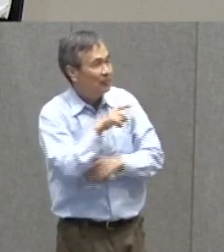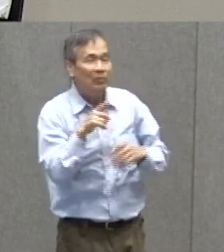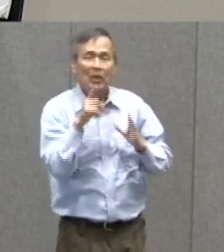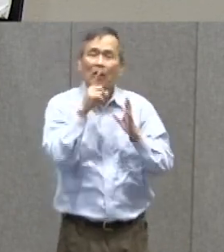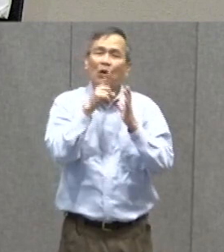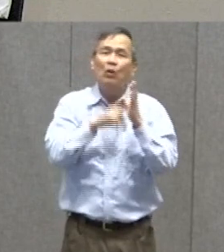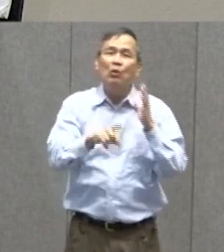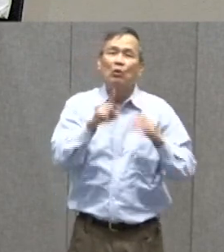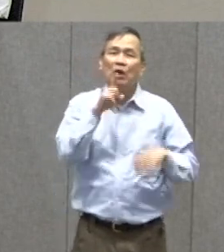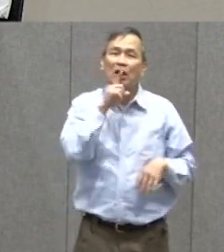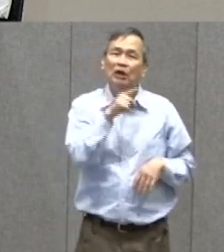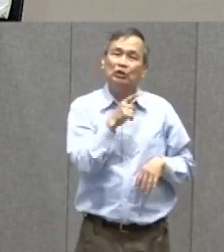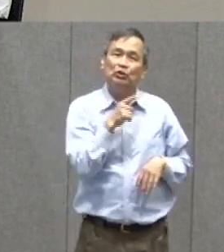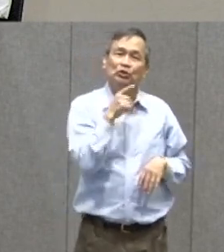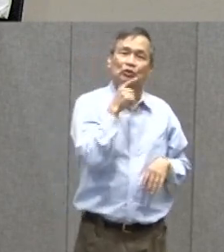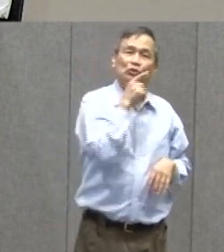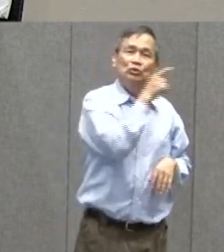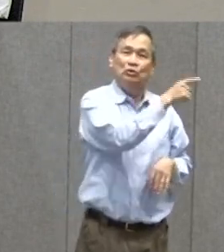is she